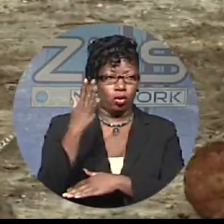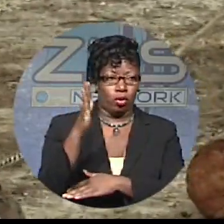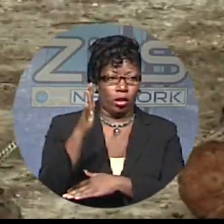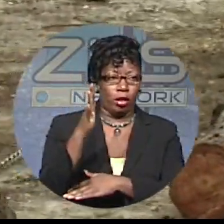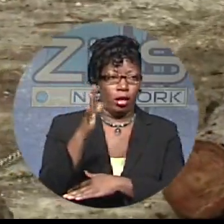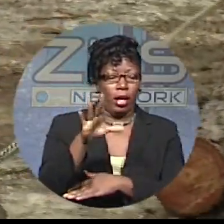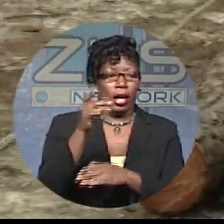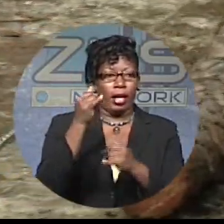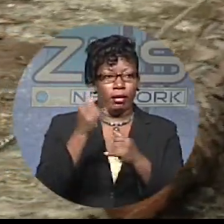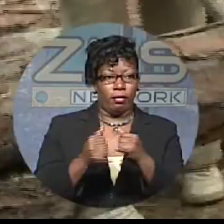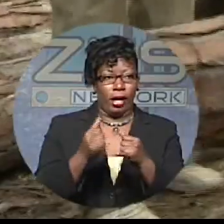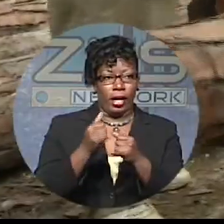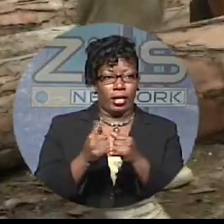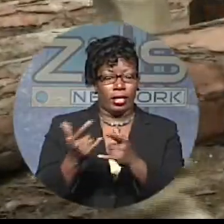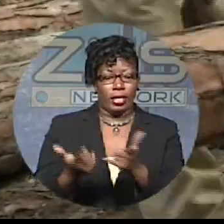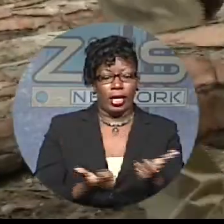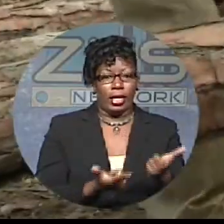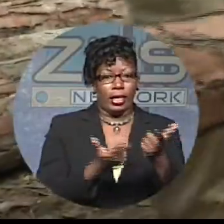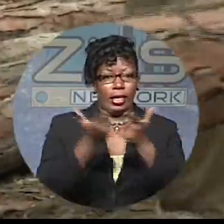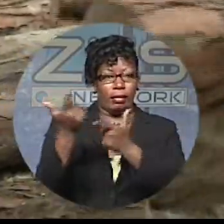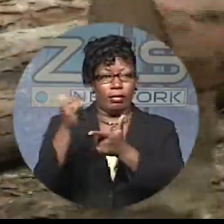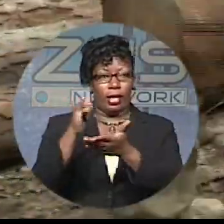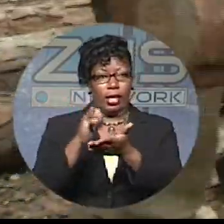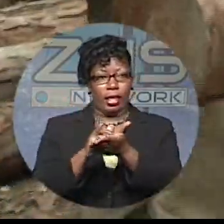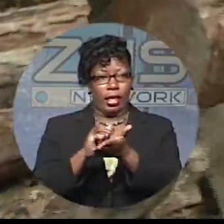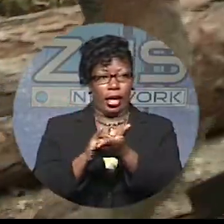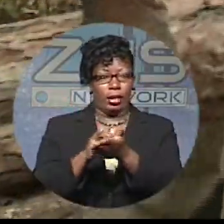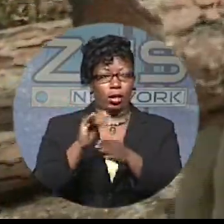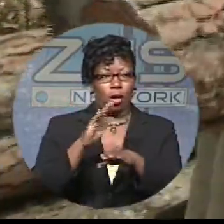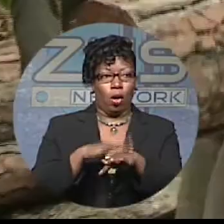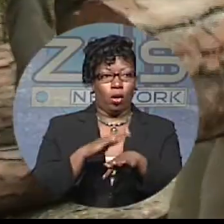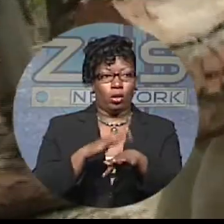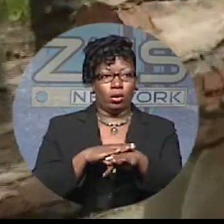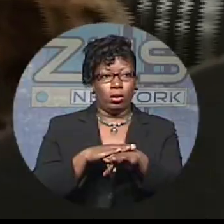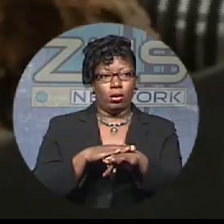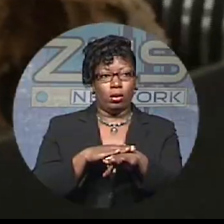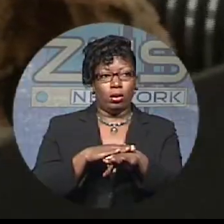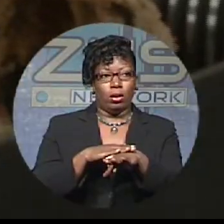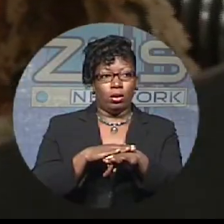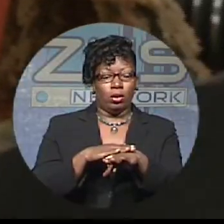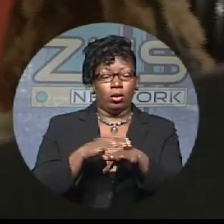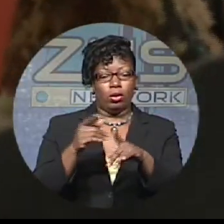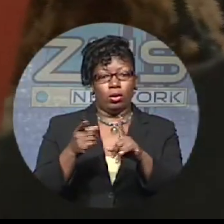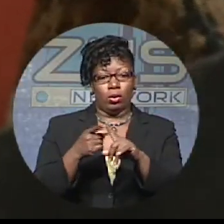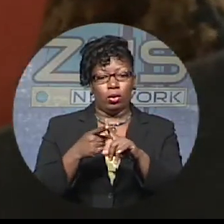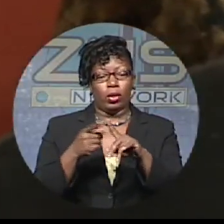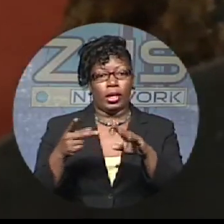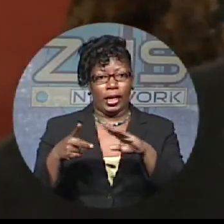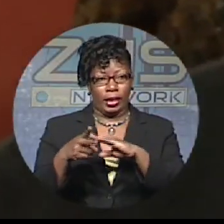and finally lifting that heavy log onto the sawmill for cutting.